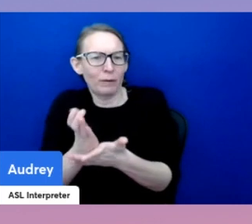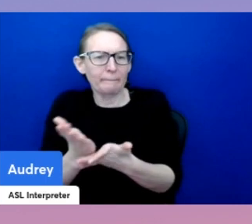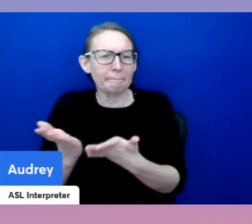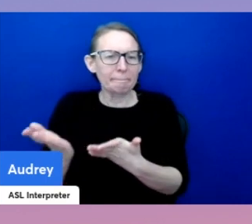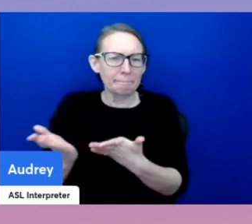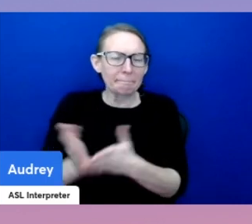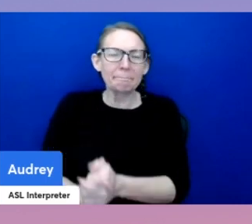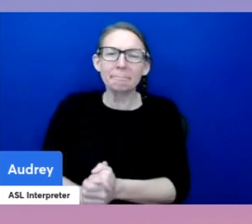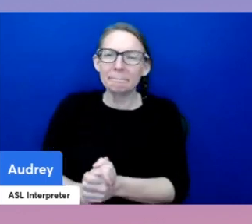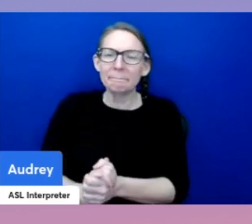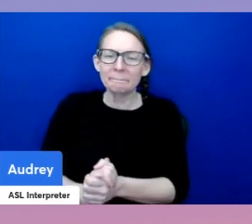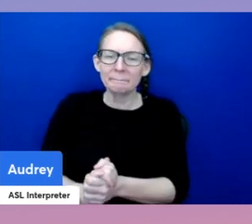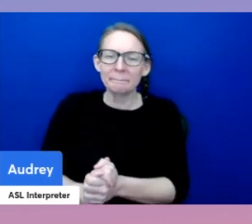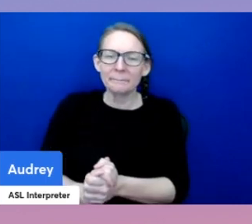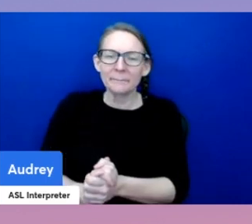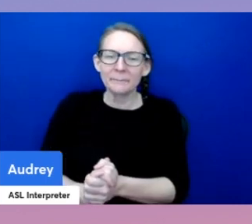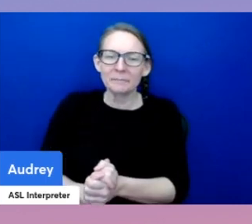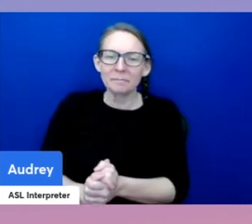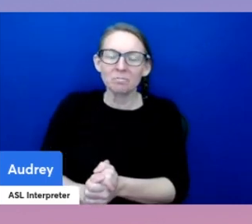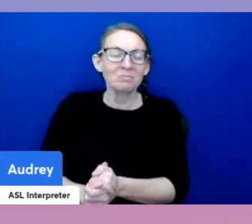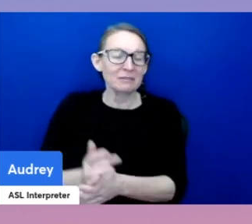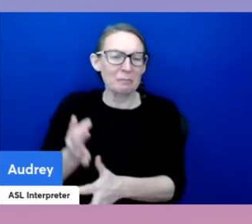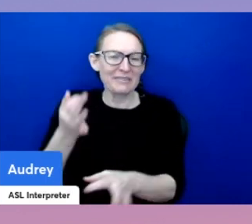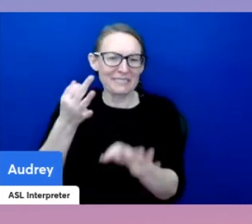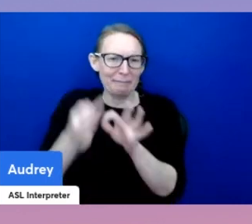will be simplified like this.